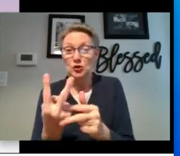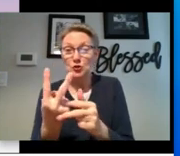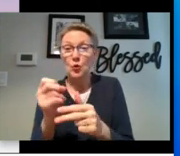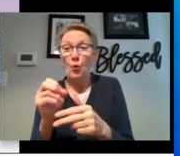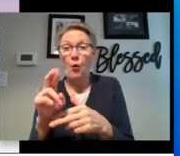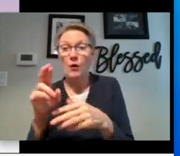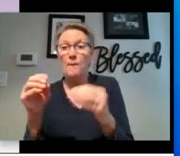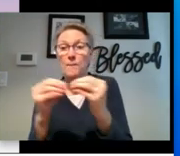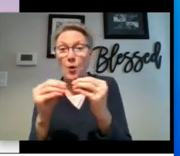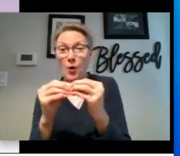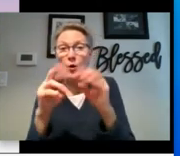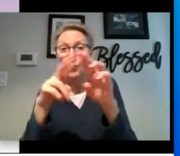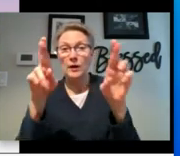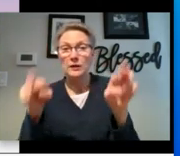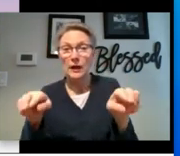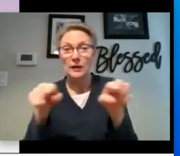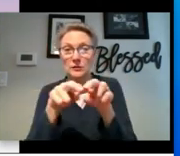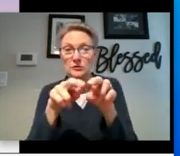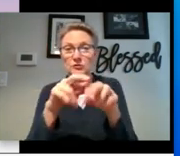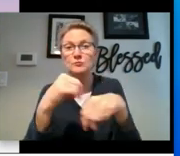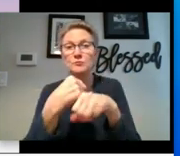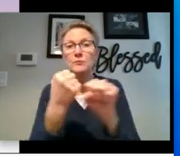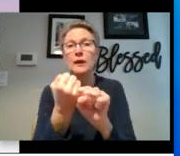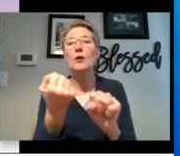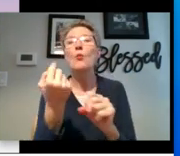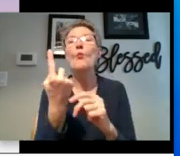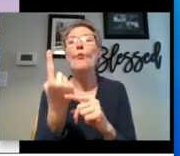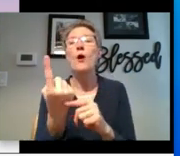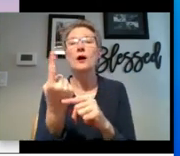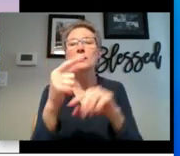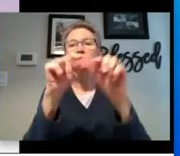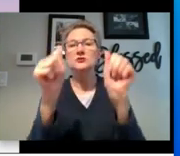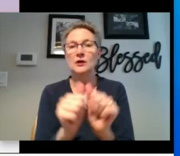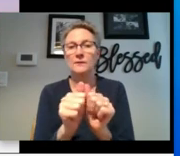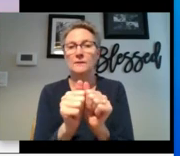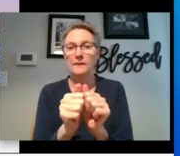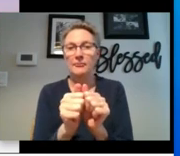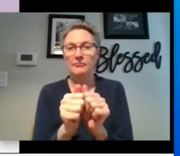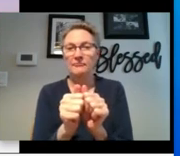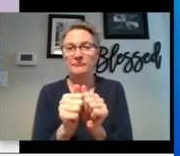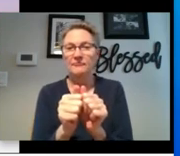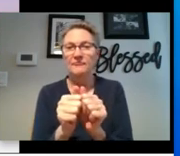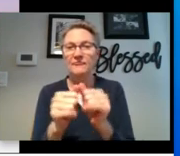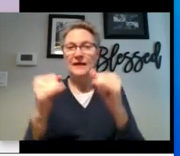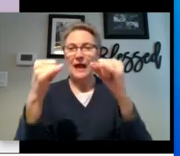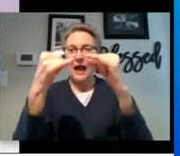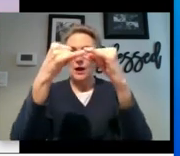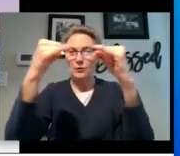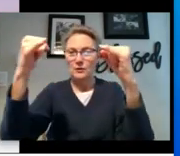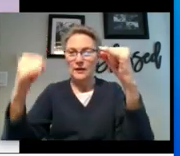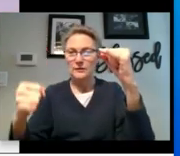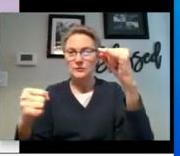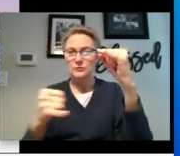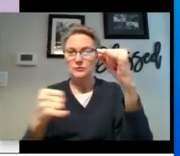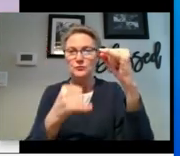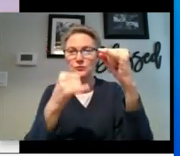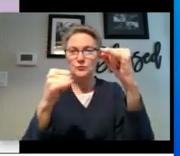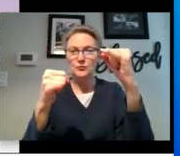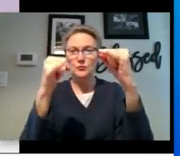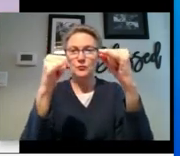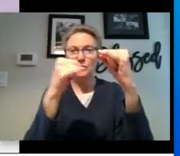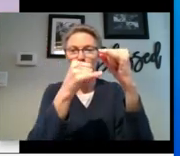that are put together to form one shape. This outline of your figure will be your city limits, or the end of your city, the